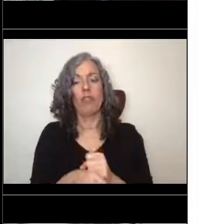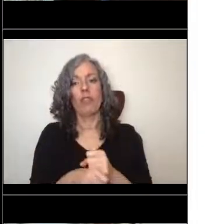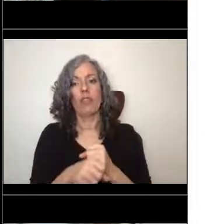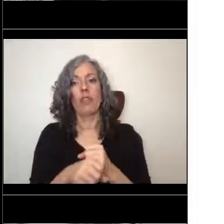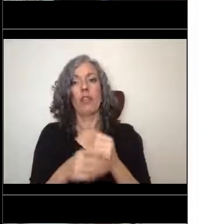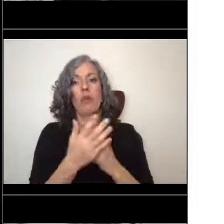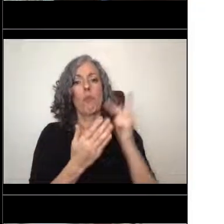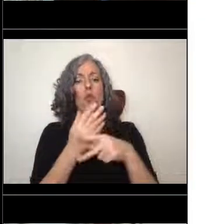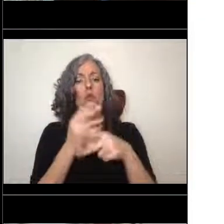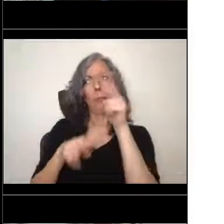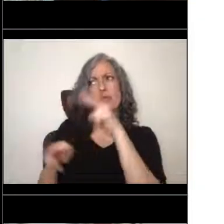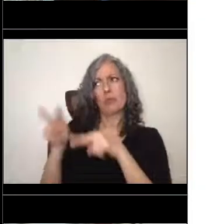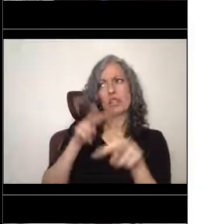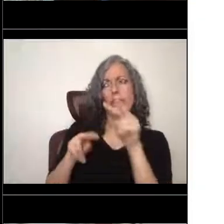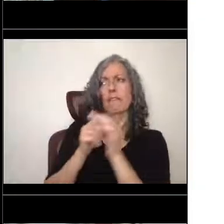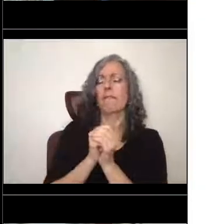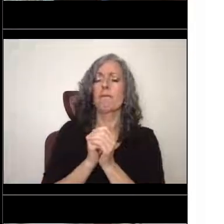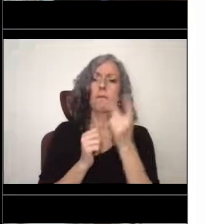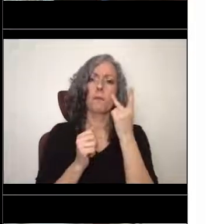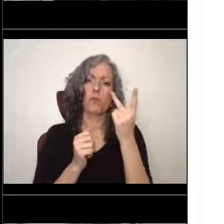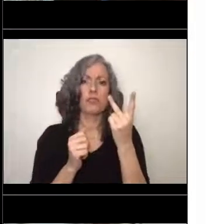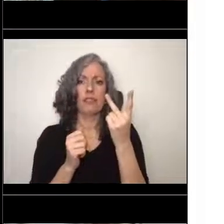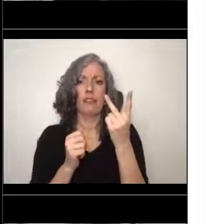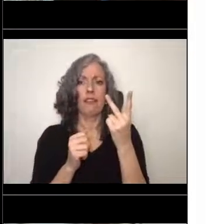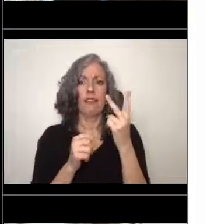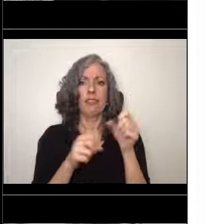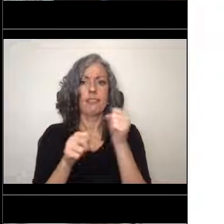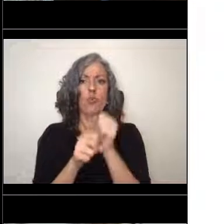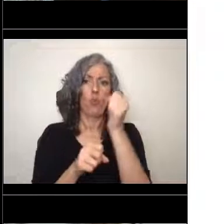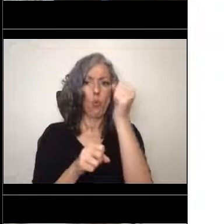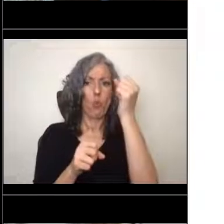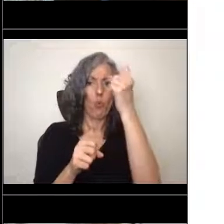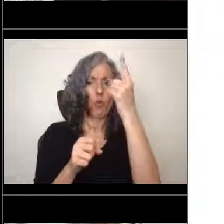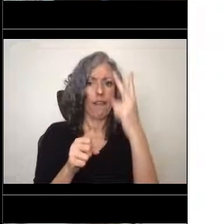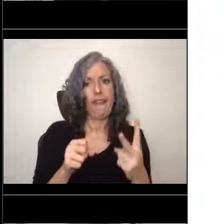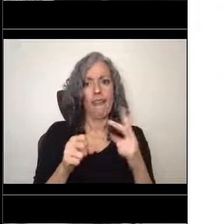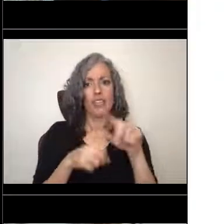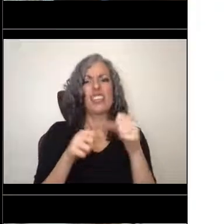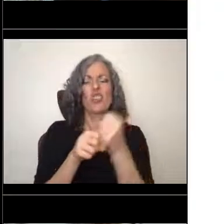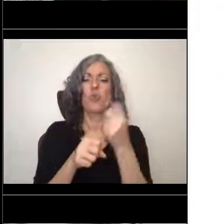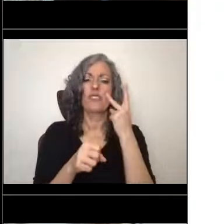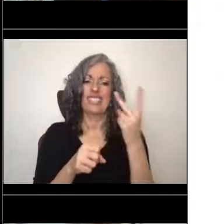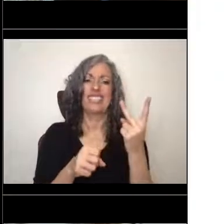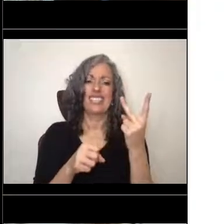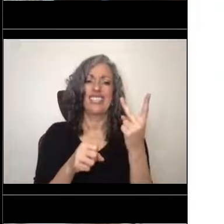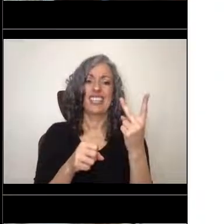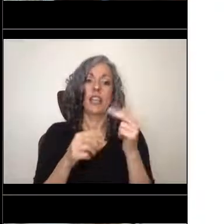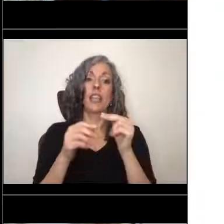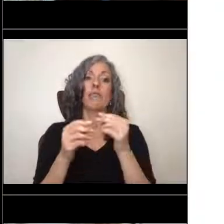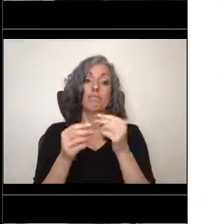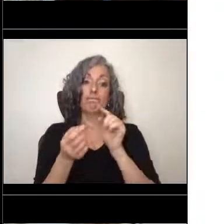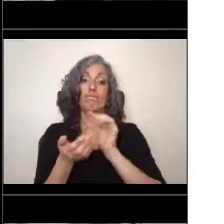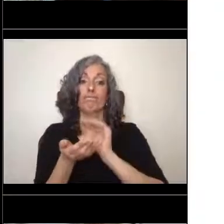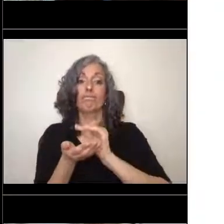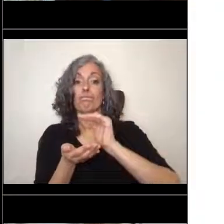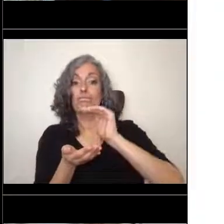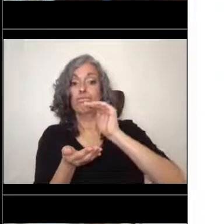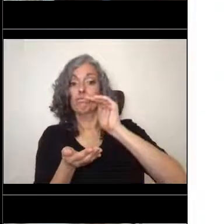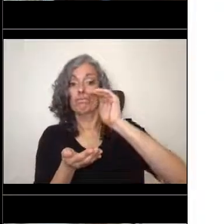perspective, as we've seen over the last year and a half, there's been a steady increase in the number of time extensions coming to the commission for